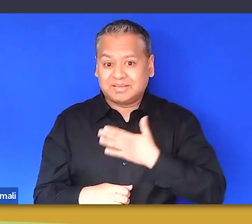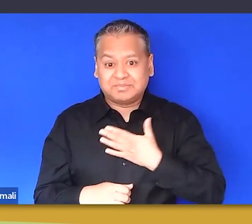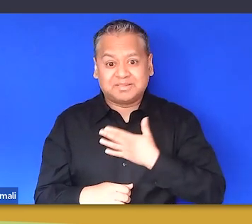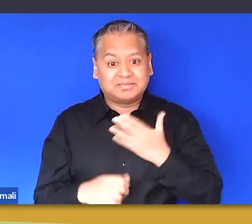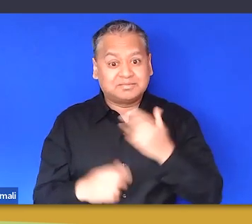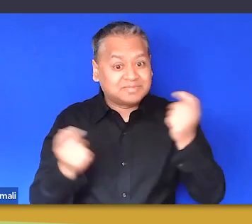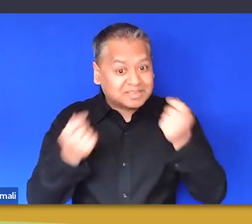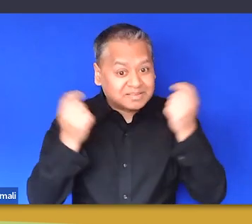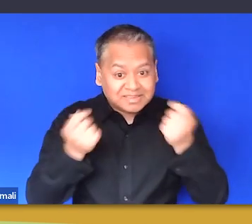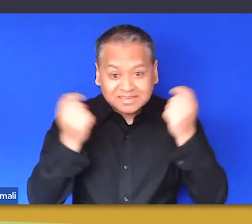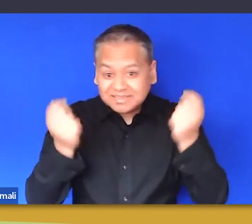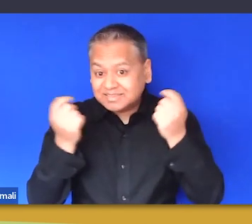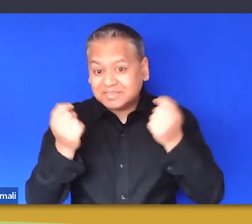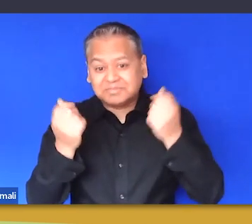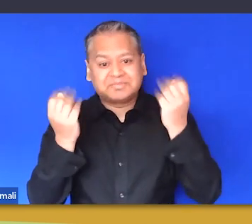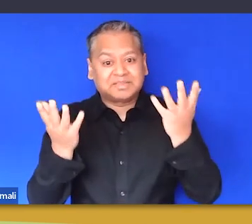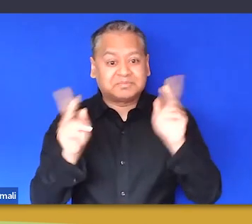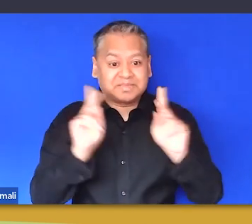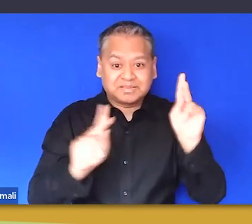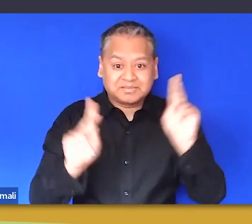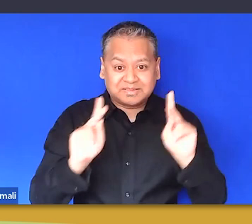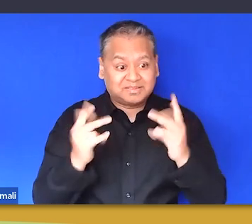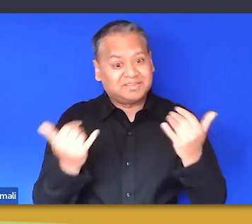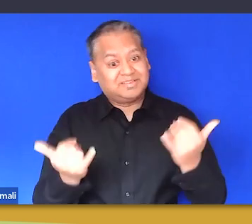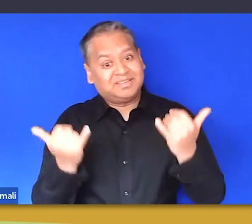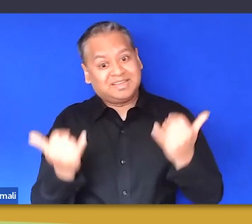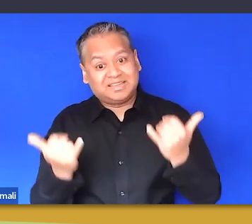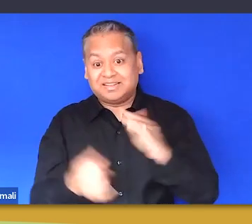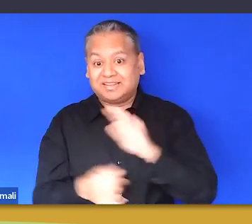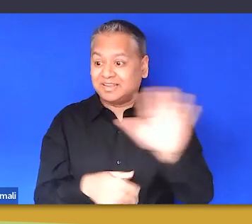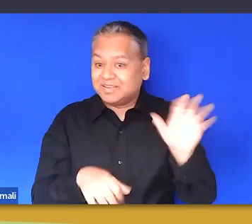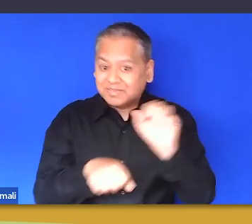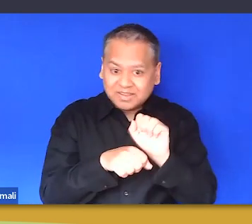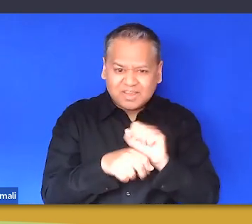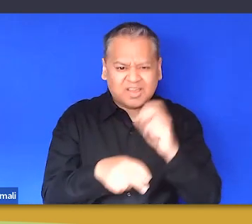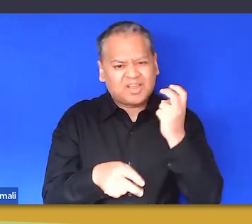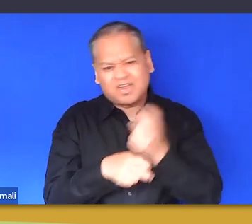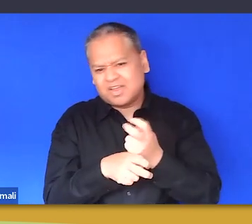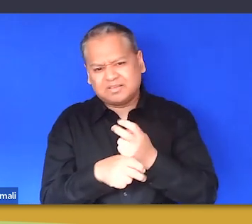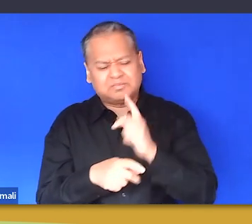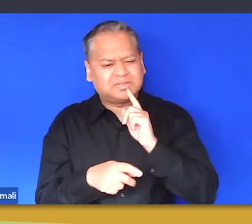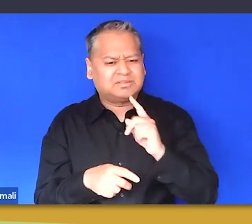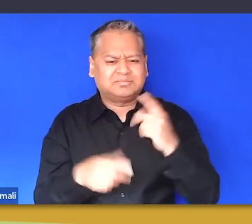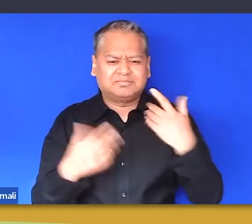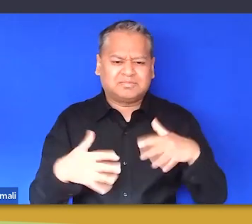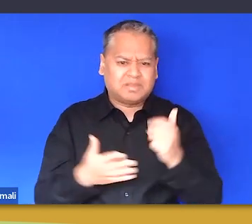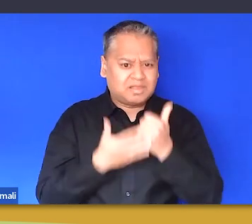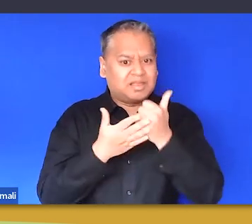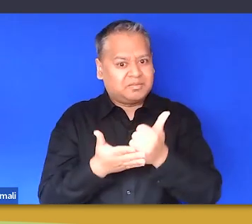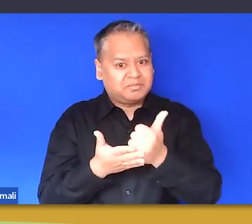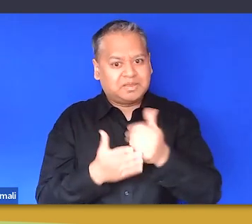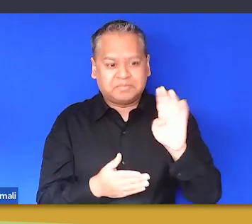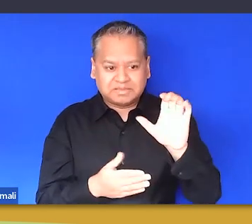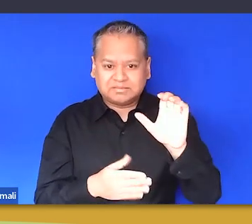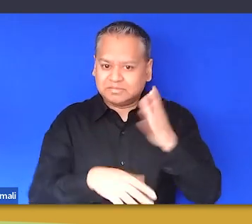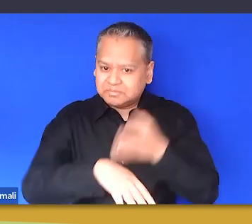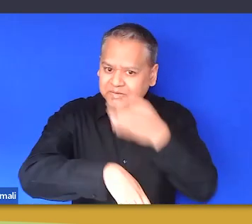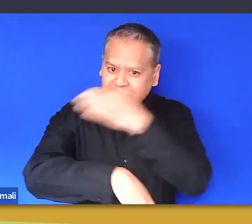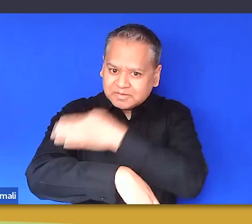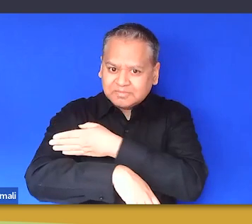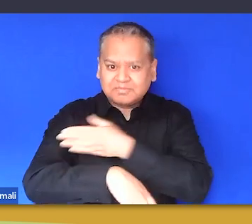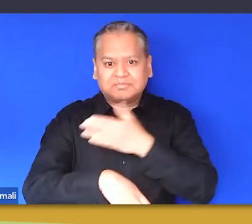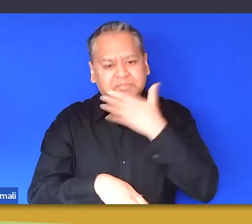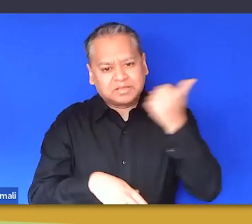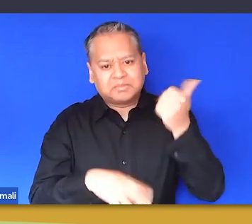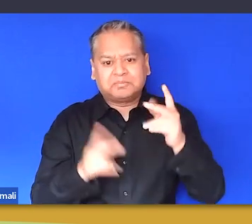to make this a more just, equitable, and inclusive province. Joining us today is Premier John Horgan,